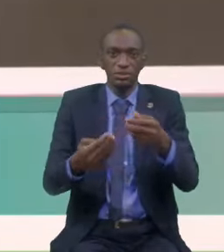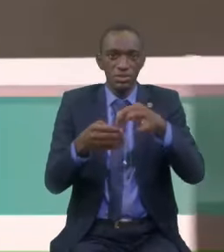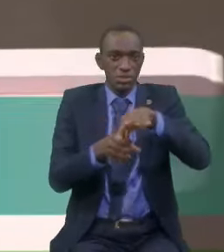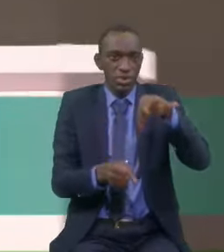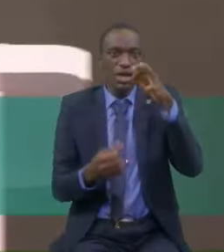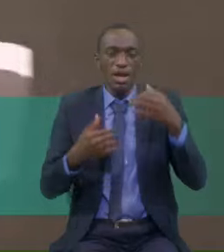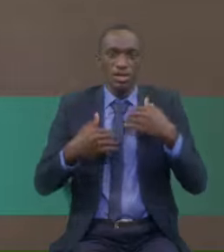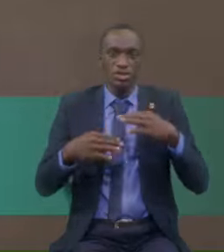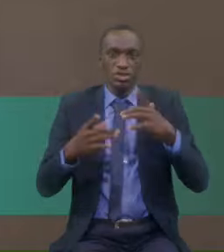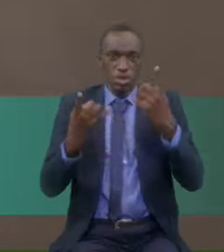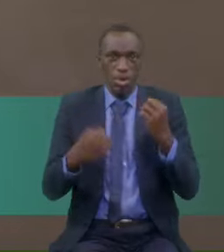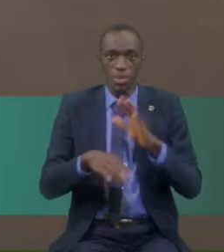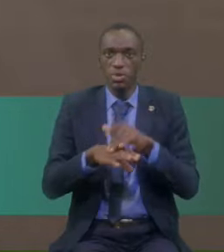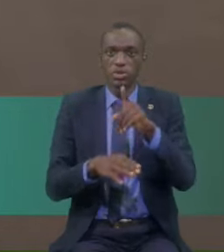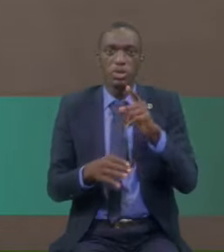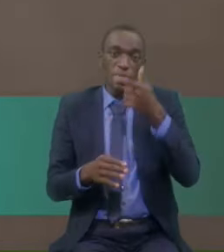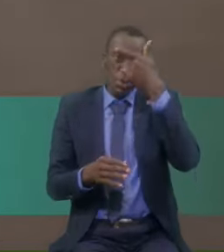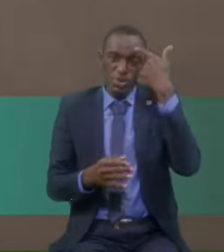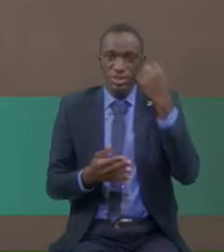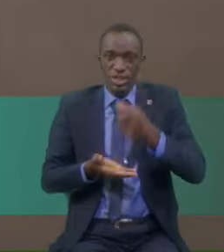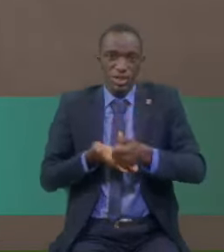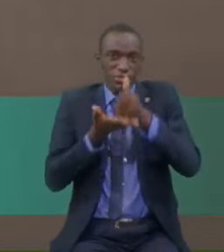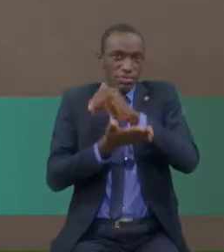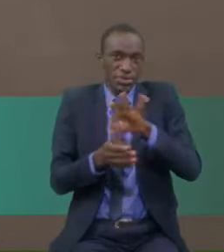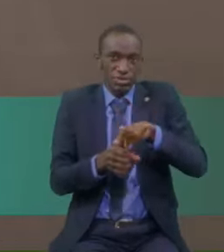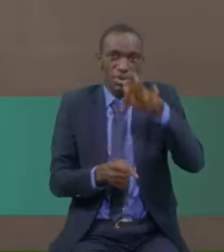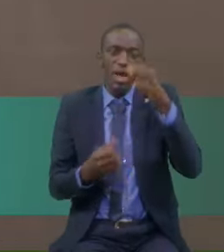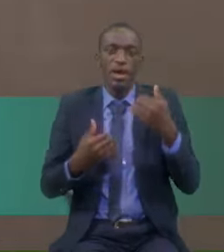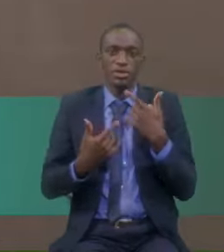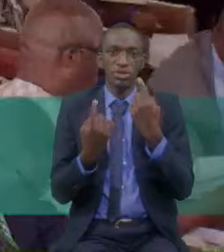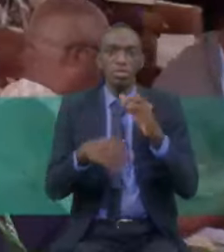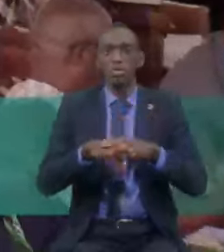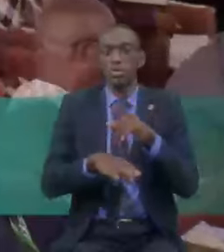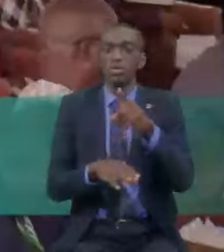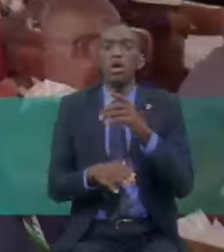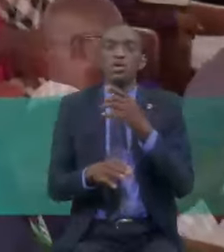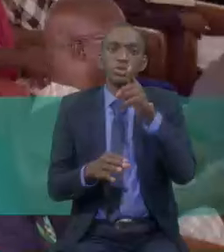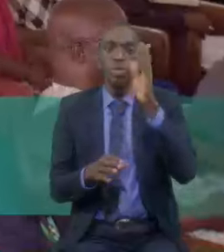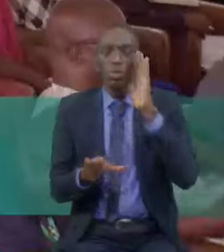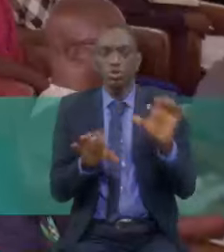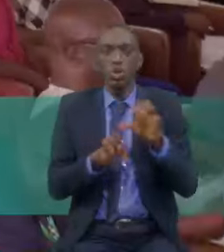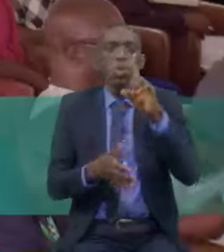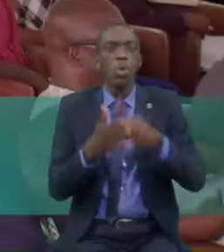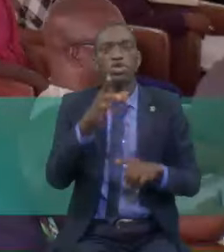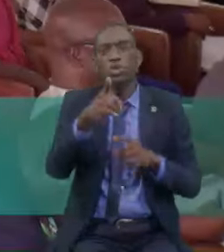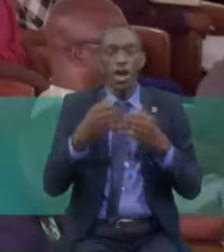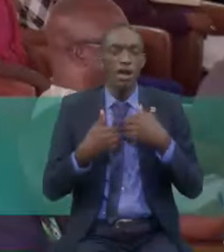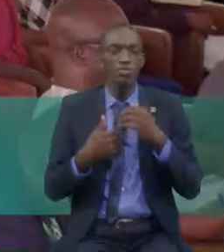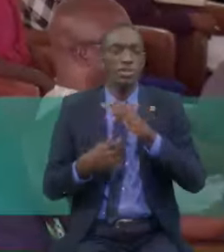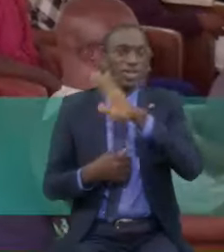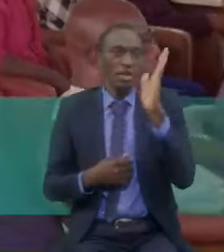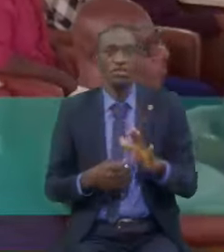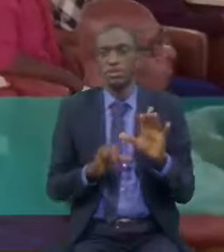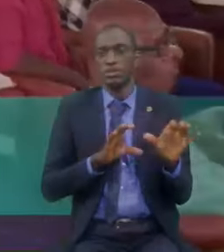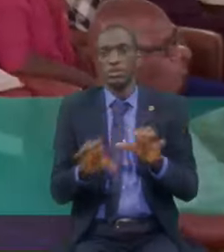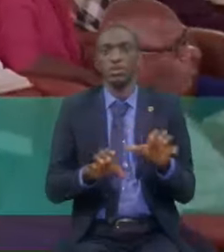has come upon you. You will do what you have never done. You claim the fulfillment